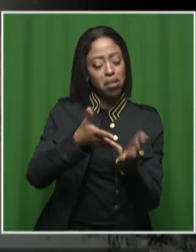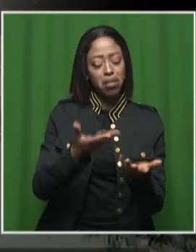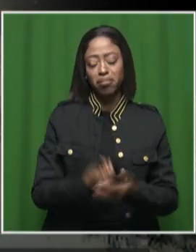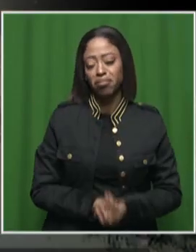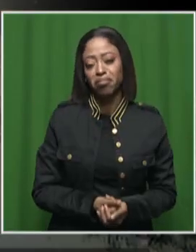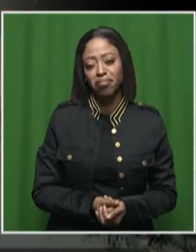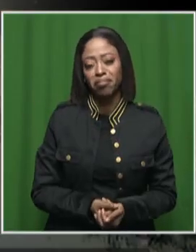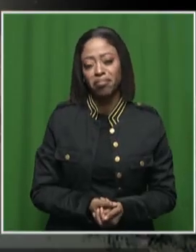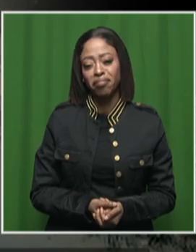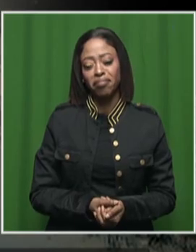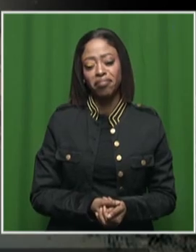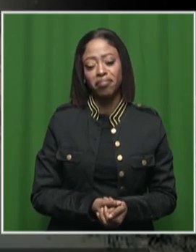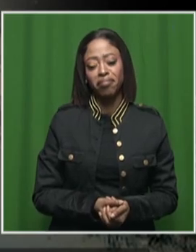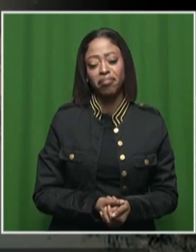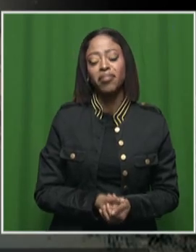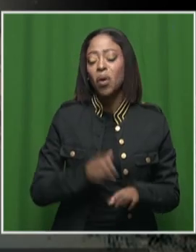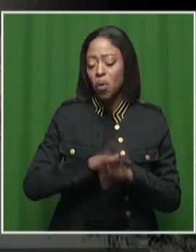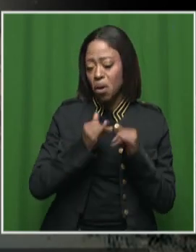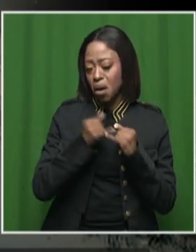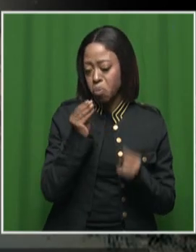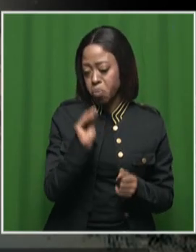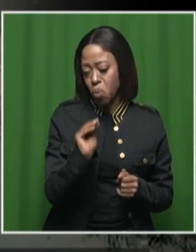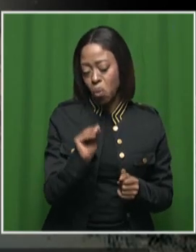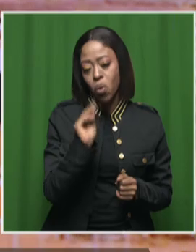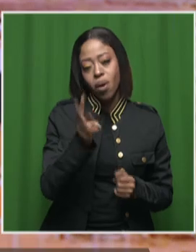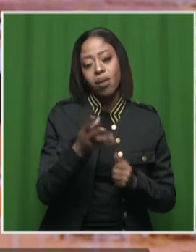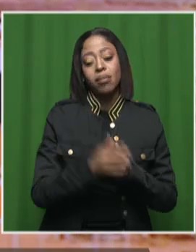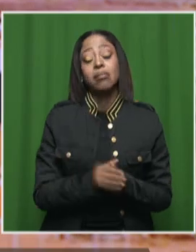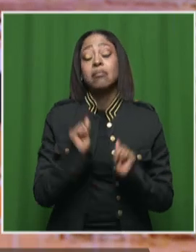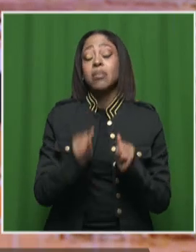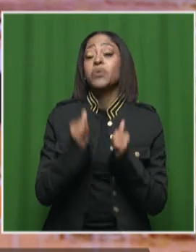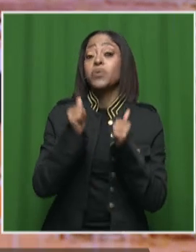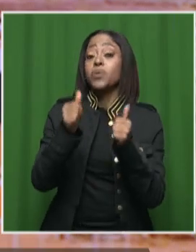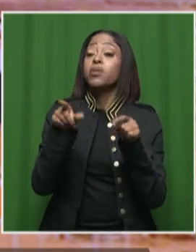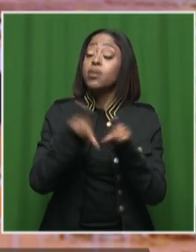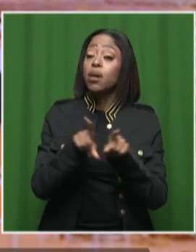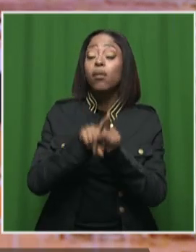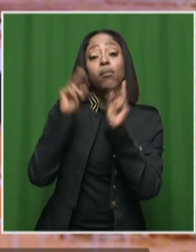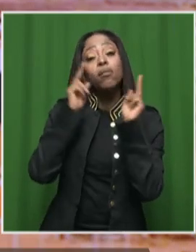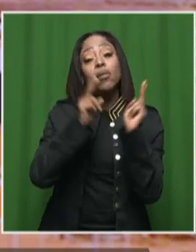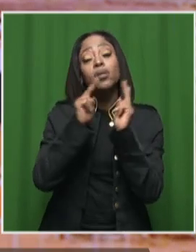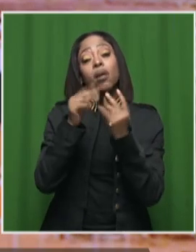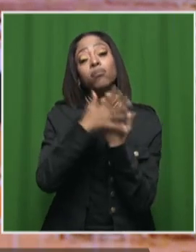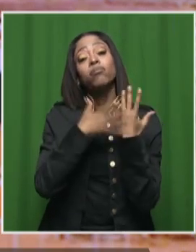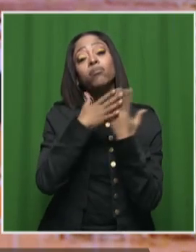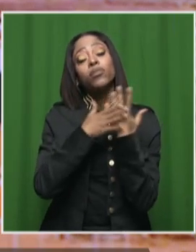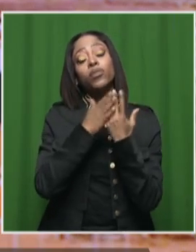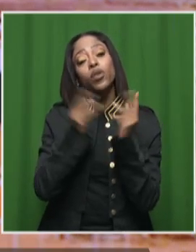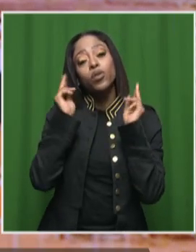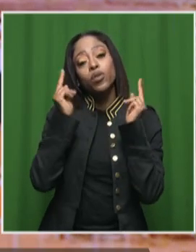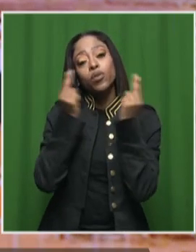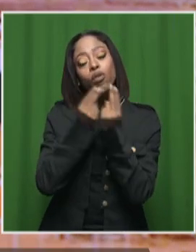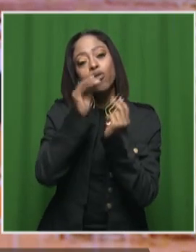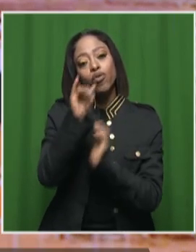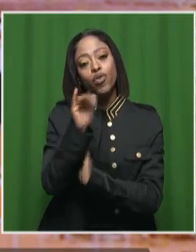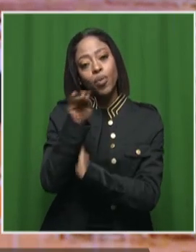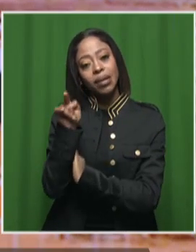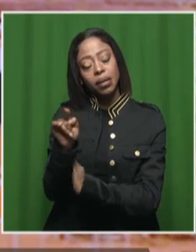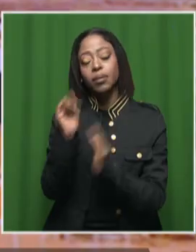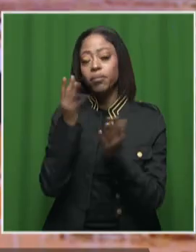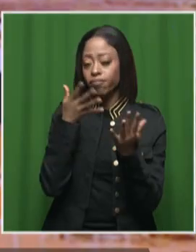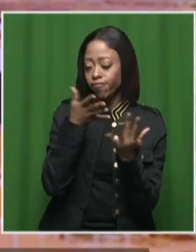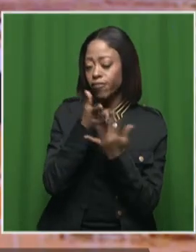open to everyone. There will be live streaming as well. Fantastic. Okay, good. So visit the website of the University of Johannesburg, and no